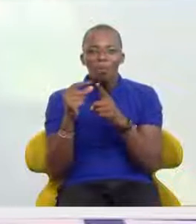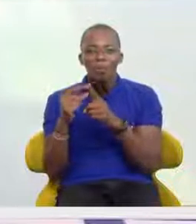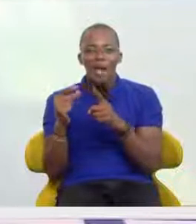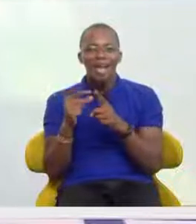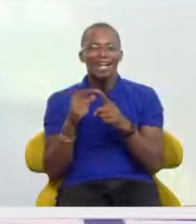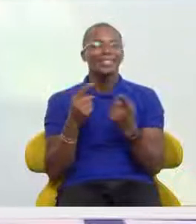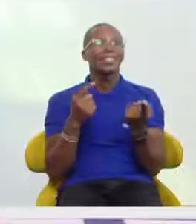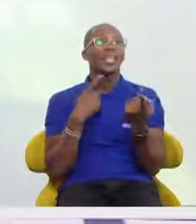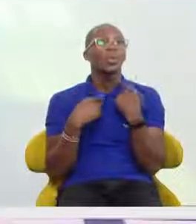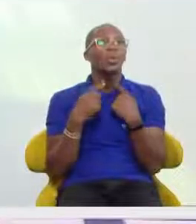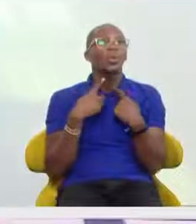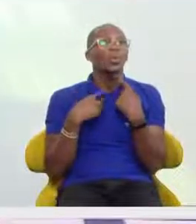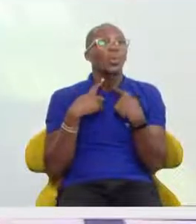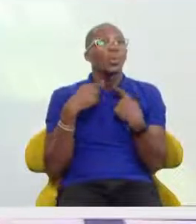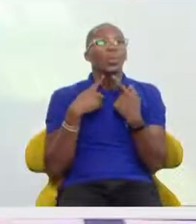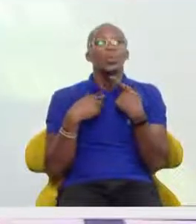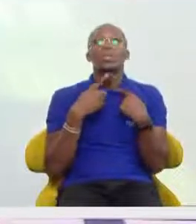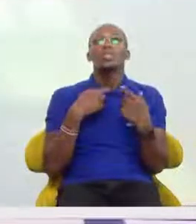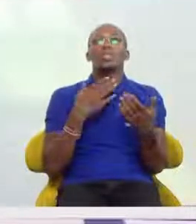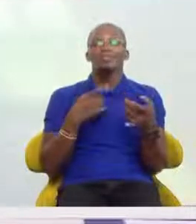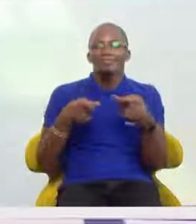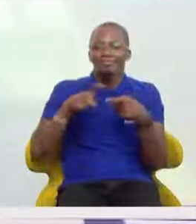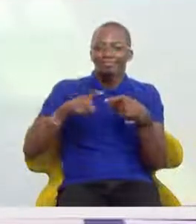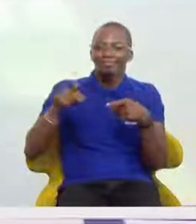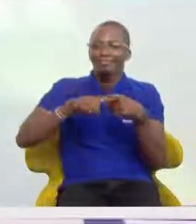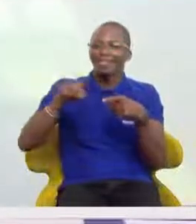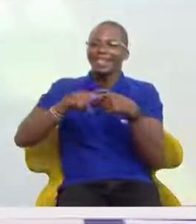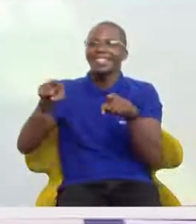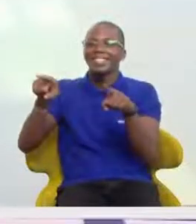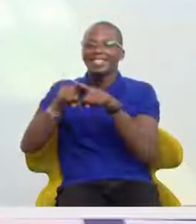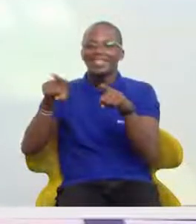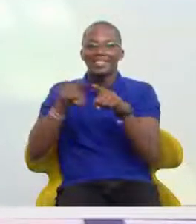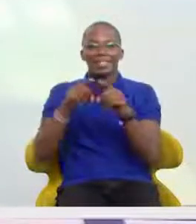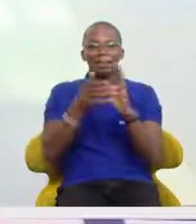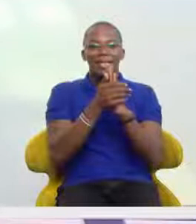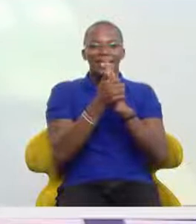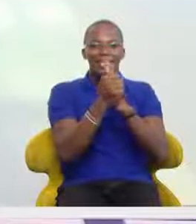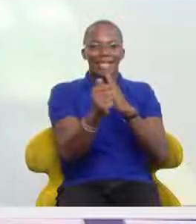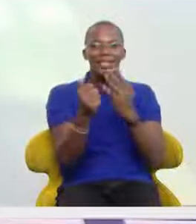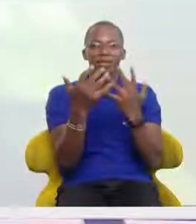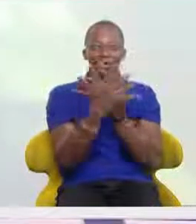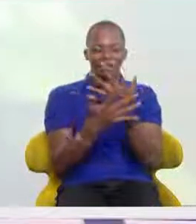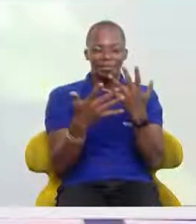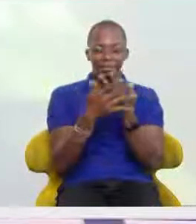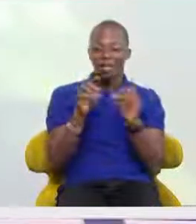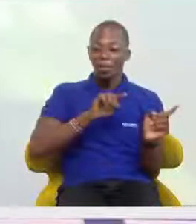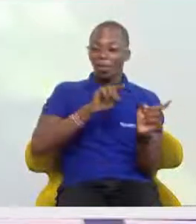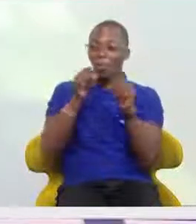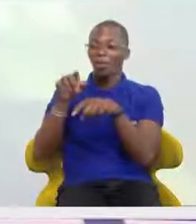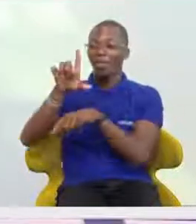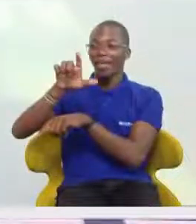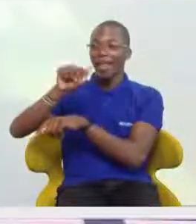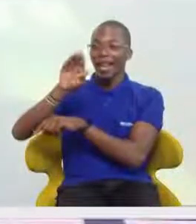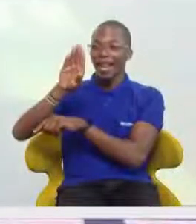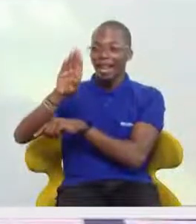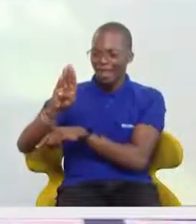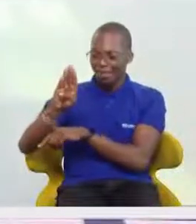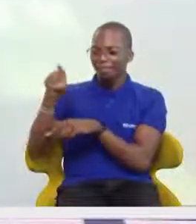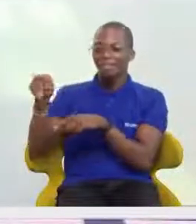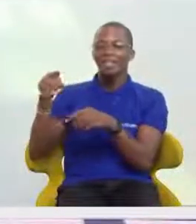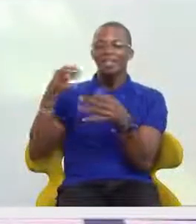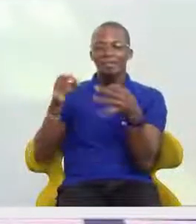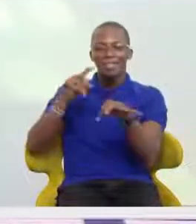Our start was modest, with a simple donation of $3,400. We purchased 10 refurbished computers,